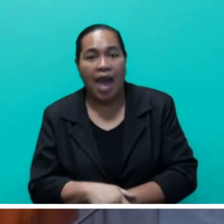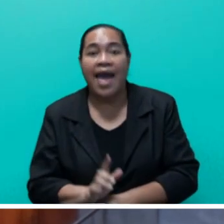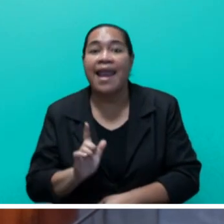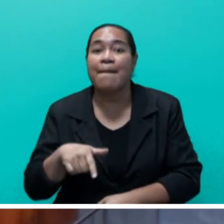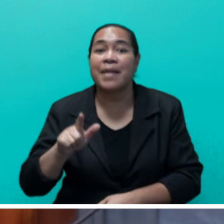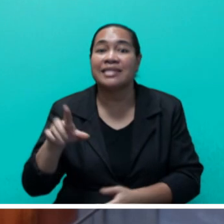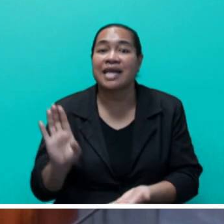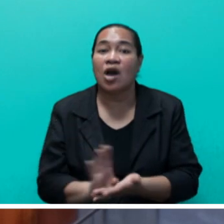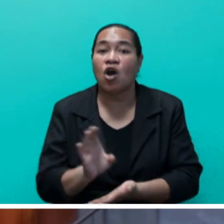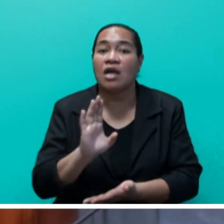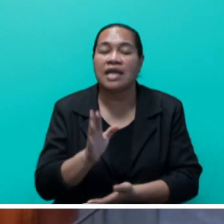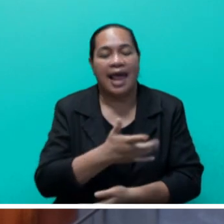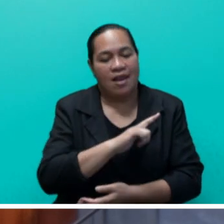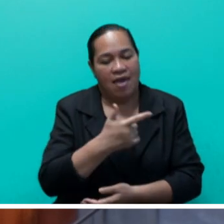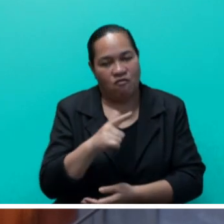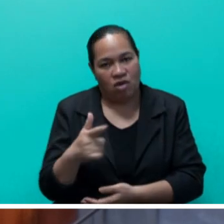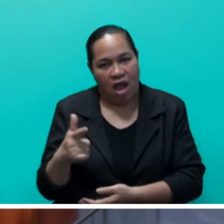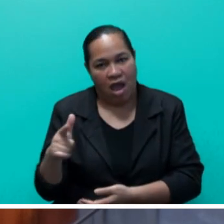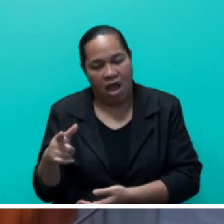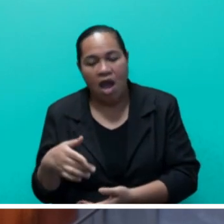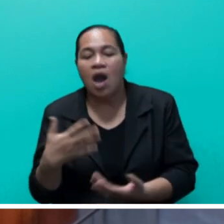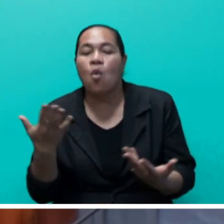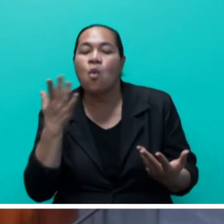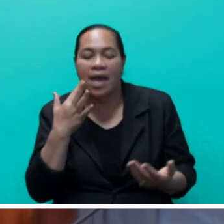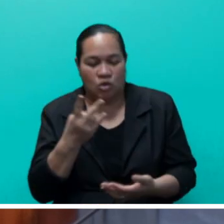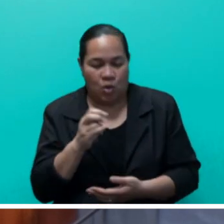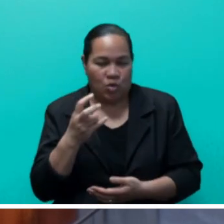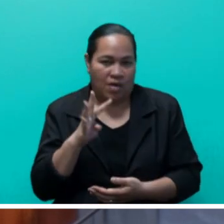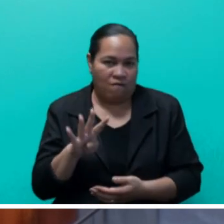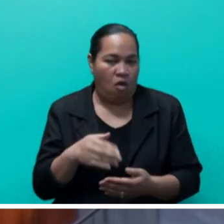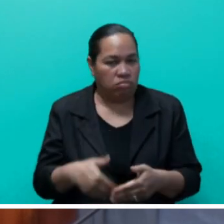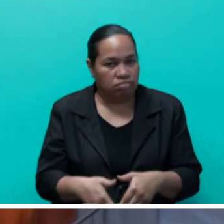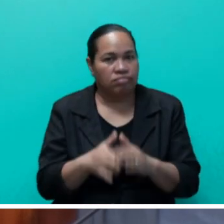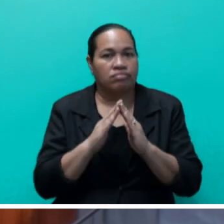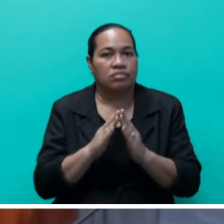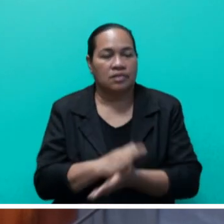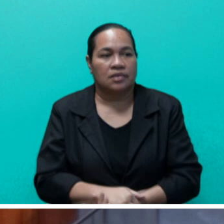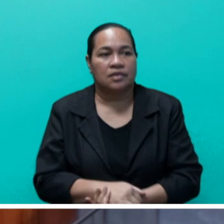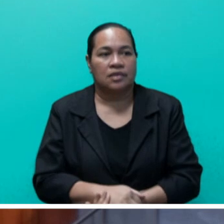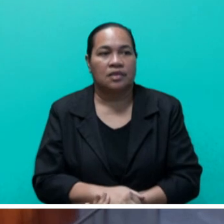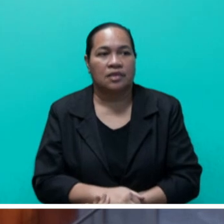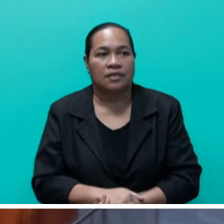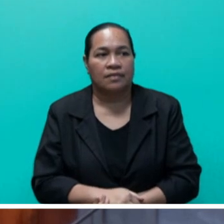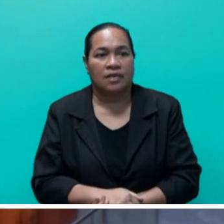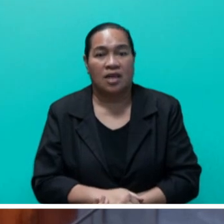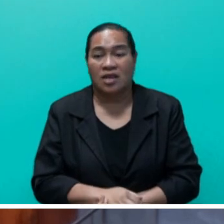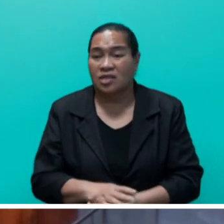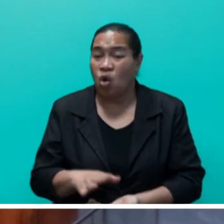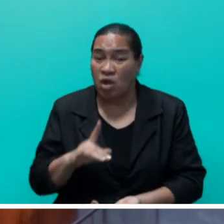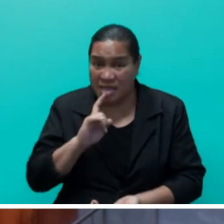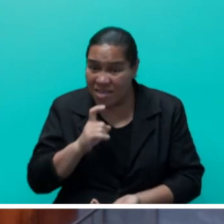College and Lebuka Public School in 2024. What happened, Mr. Speaker, sir, is all disciplinary